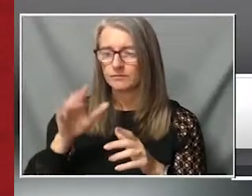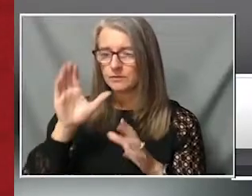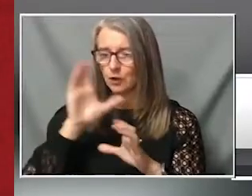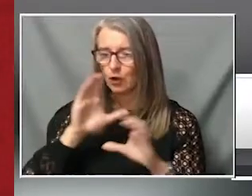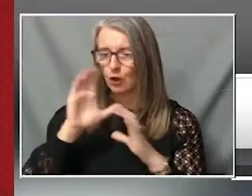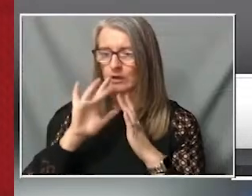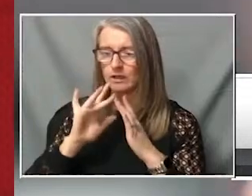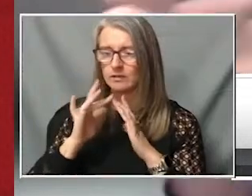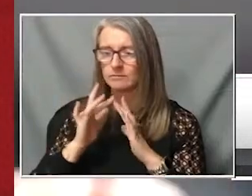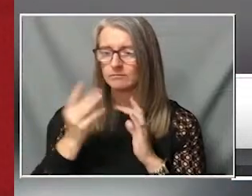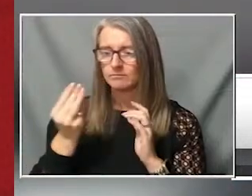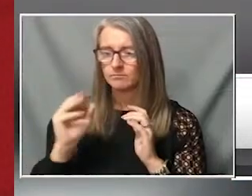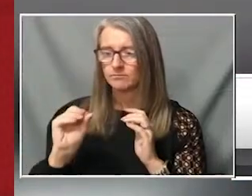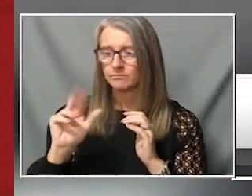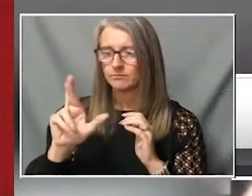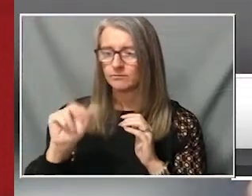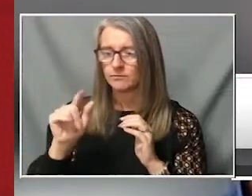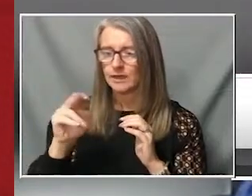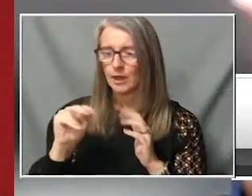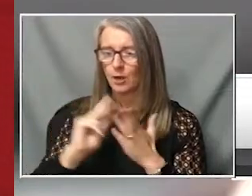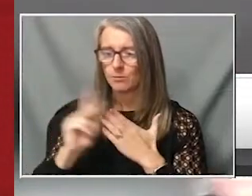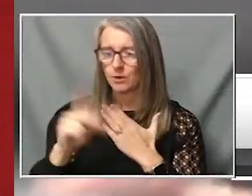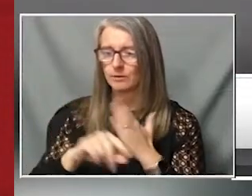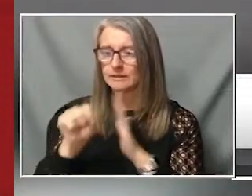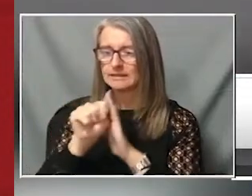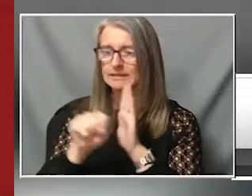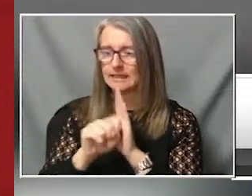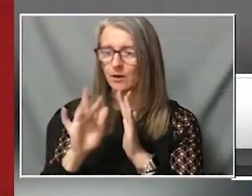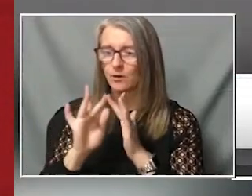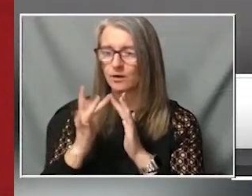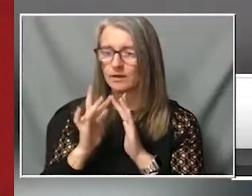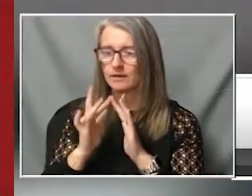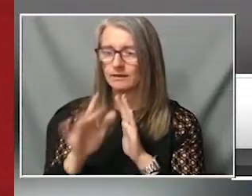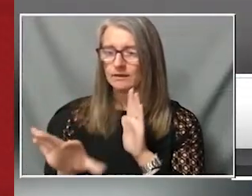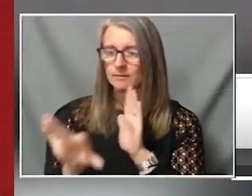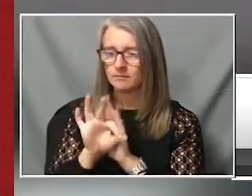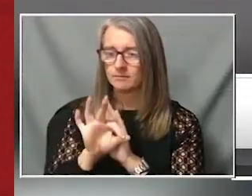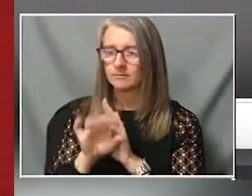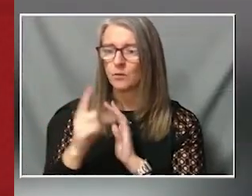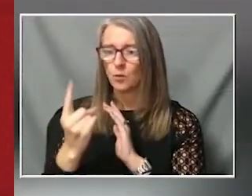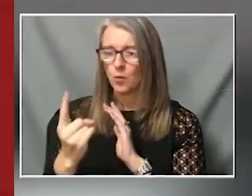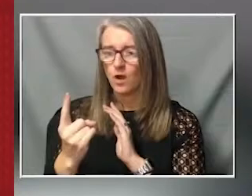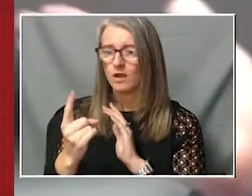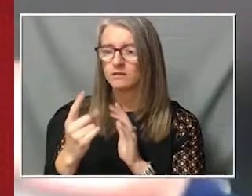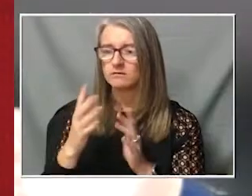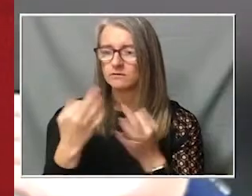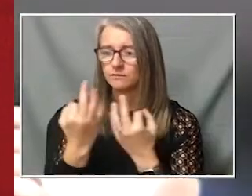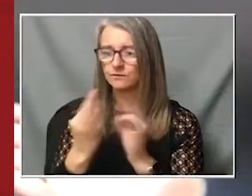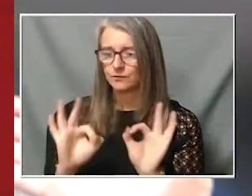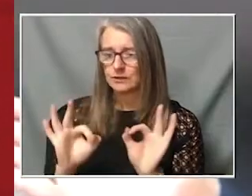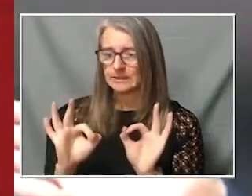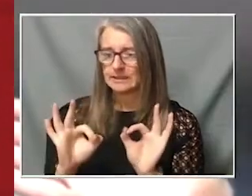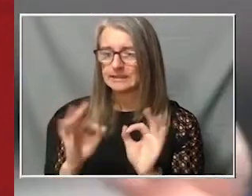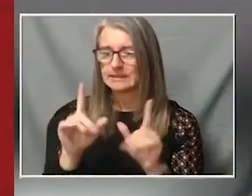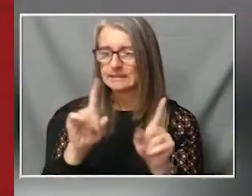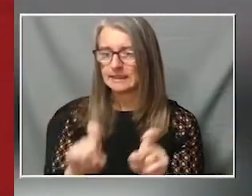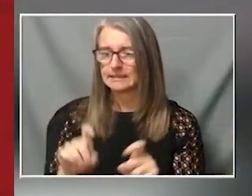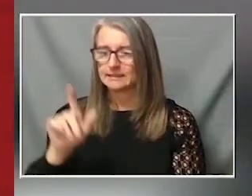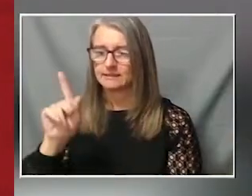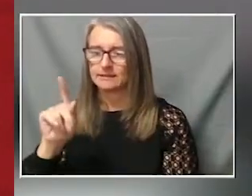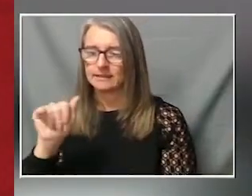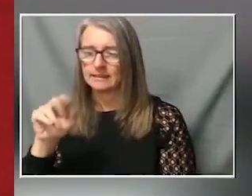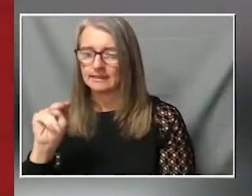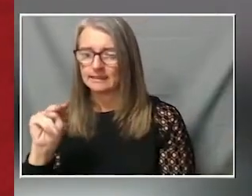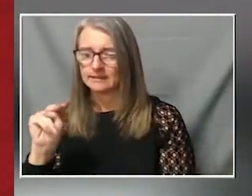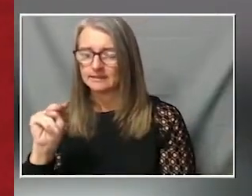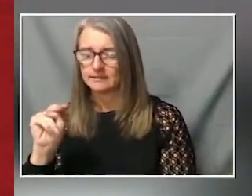Missouri Radon Program. You'll get to the state website. You can request one complimentary radon test. On the Kansas side of the border,